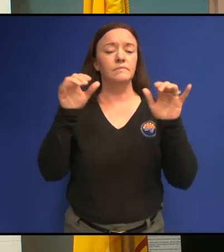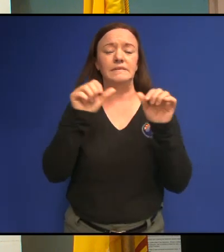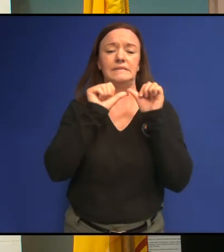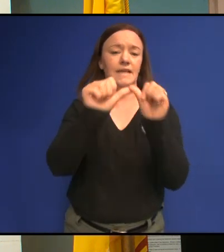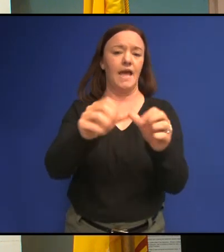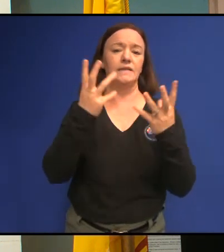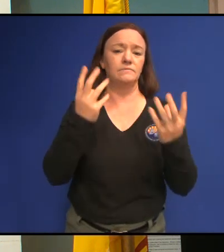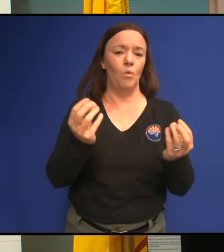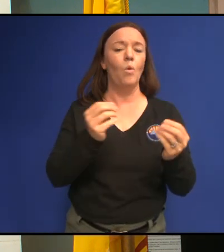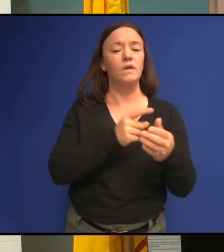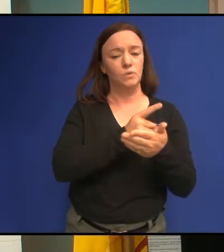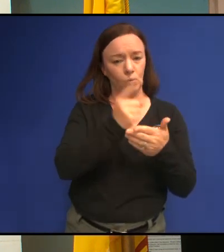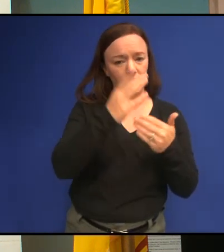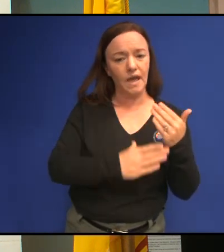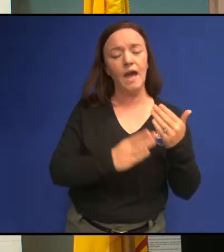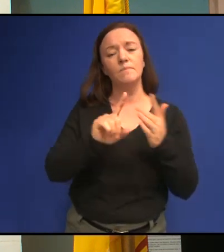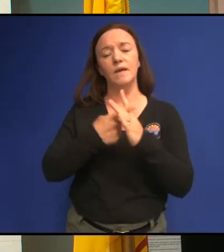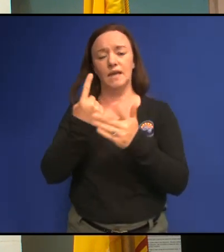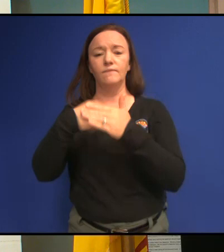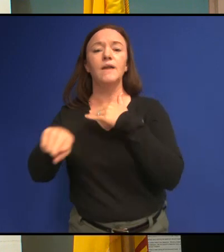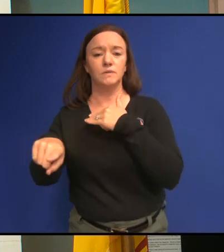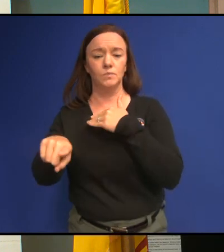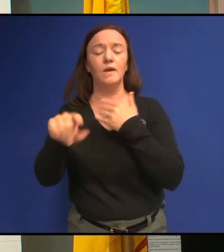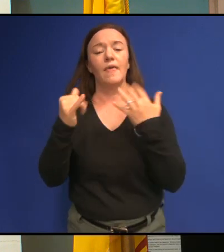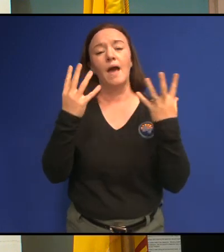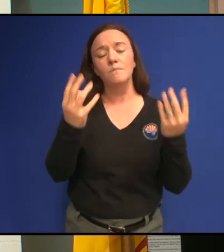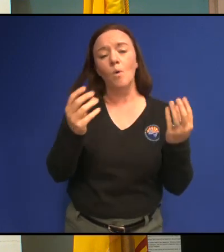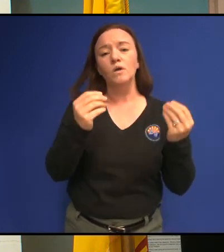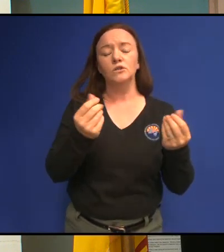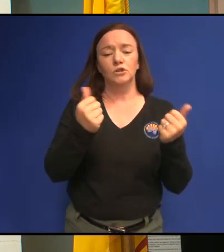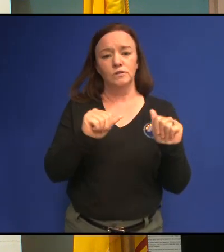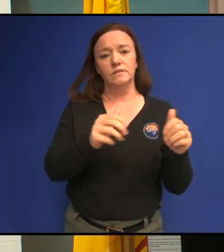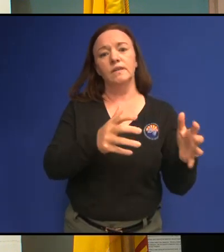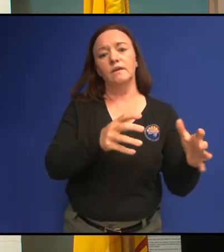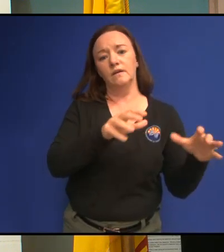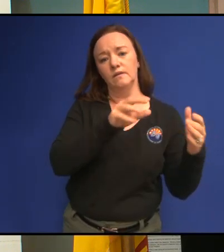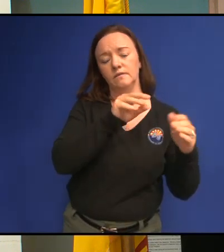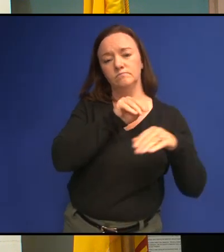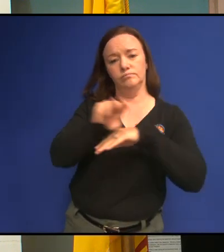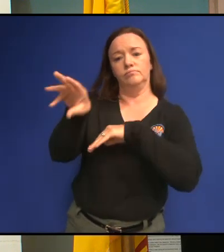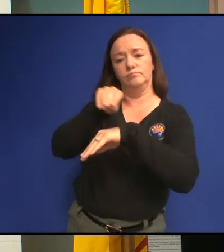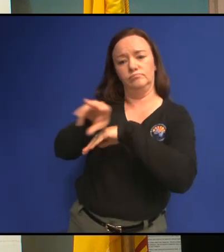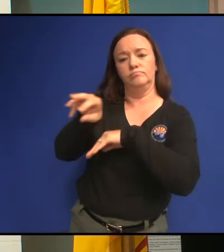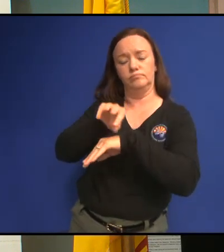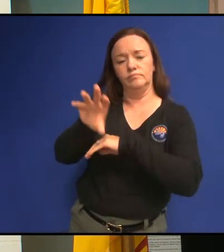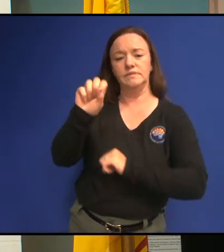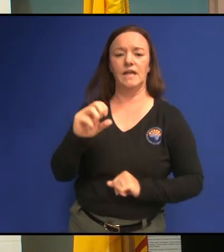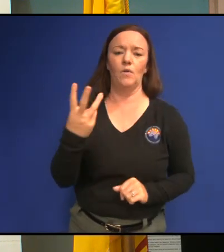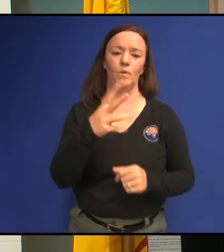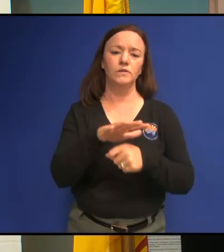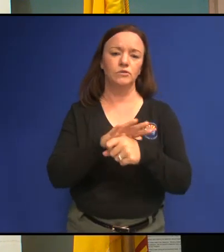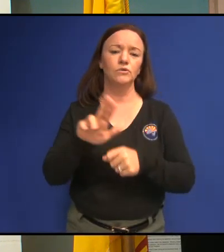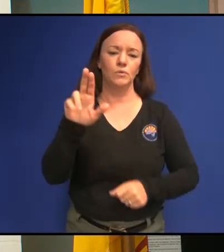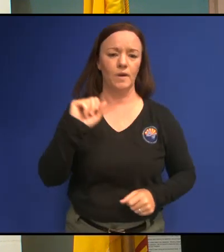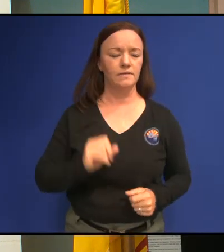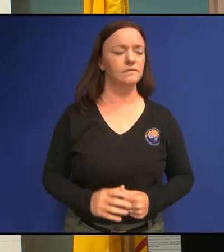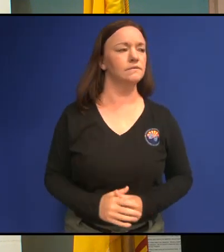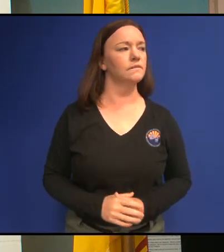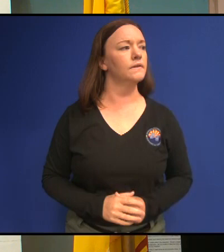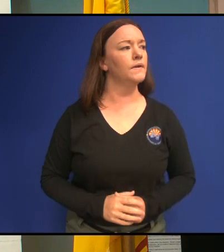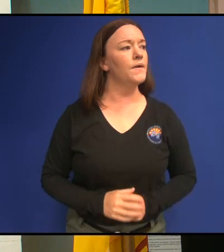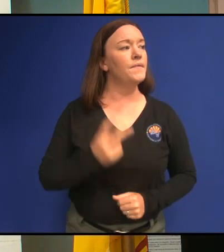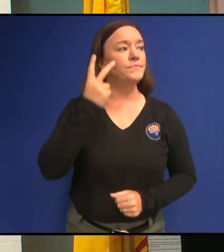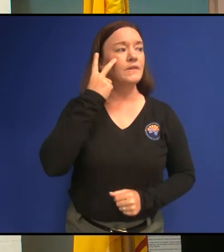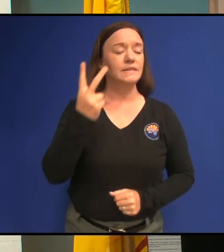into early next week as some of that moisture continues to get pumped into the southwestern United States. And you see that